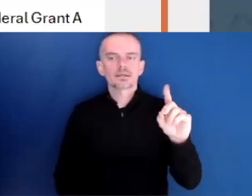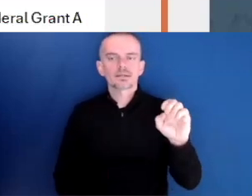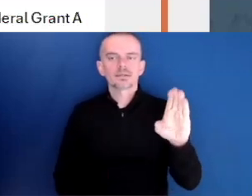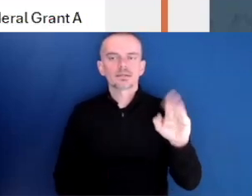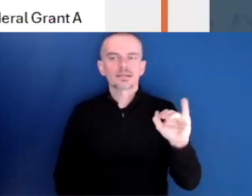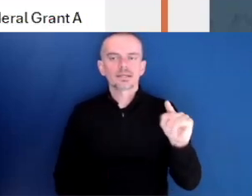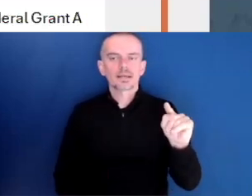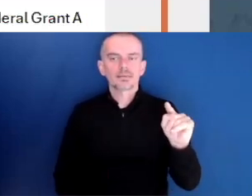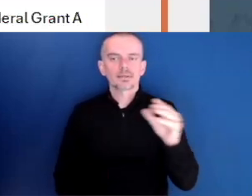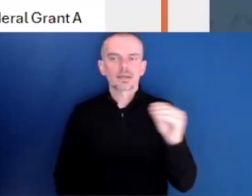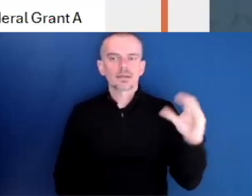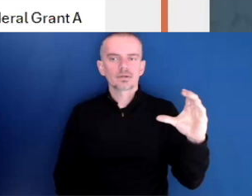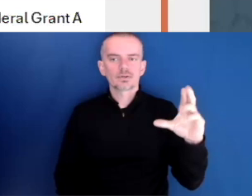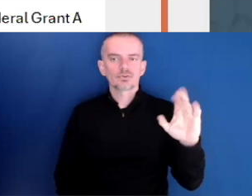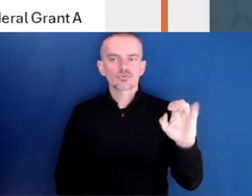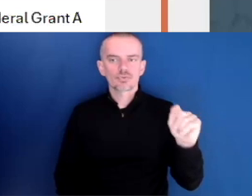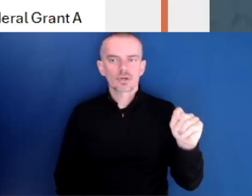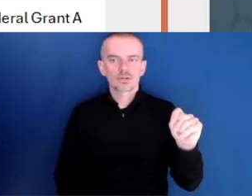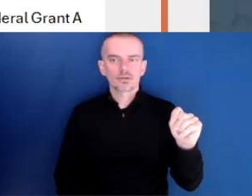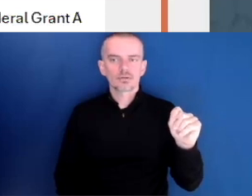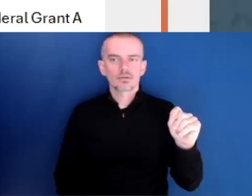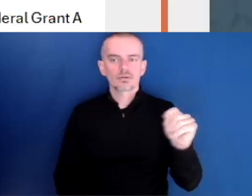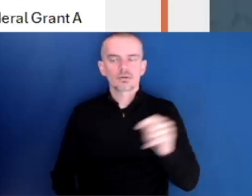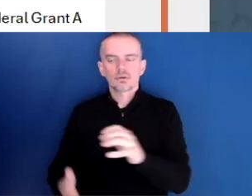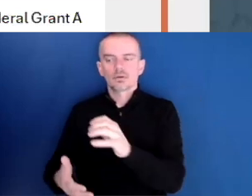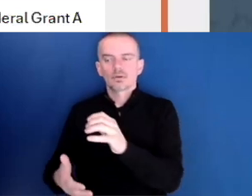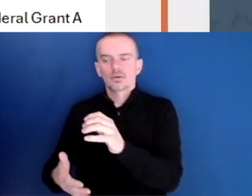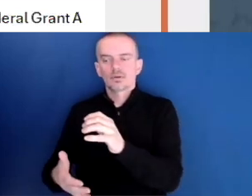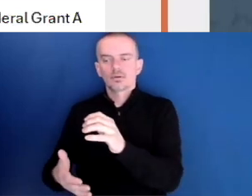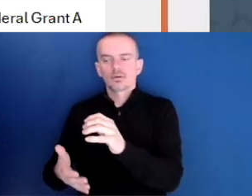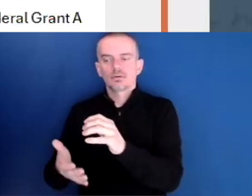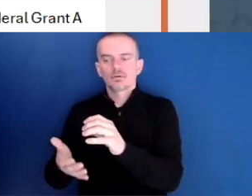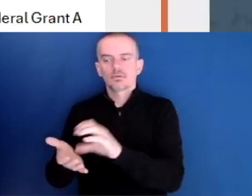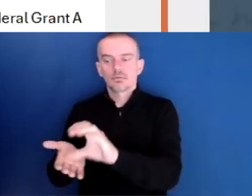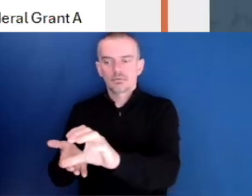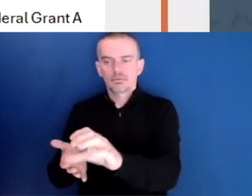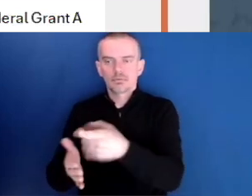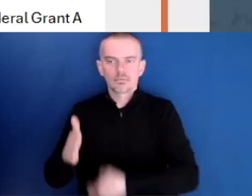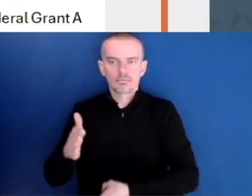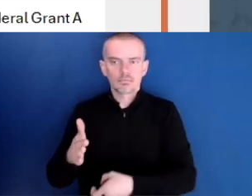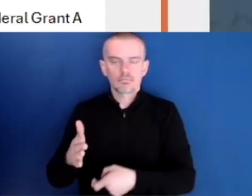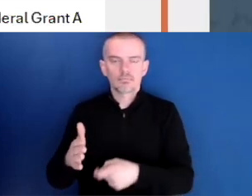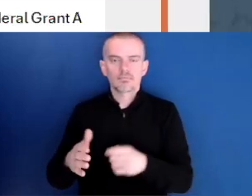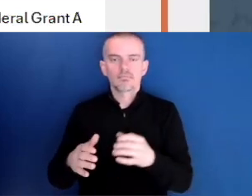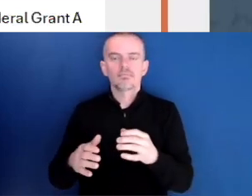same amount so that it doesn't impact your overall organization's net income. But it is going to show up because of how